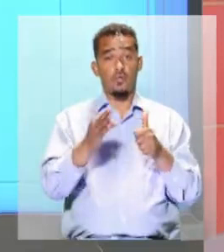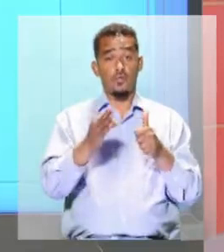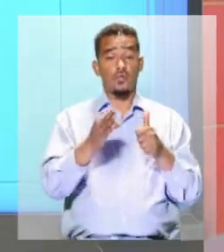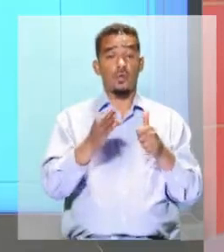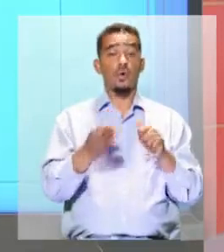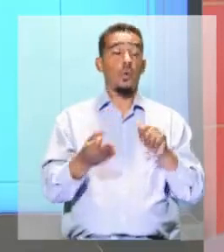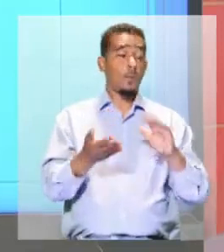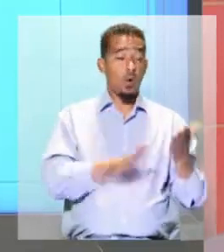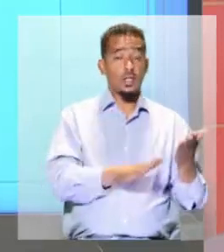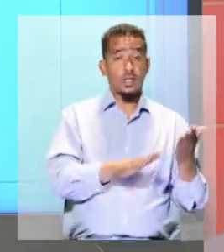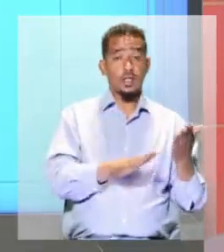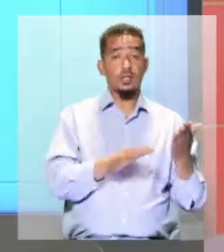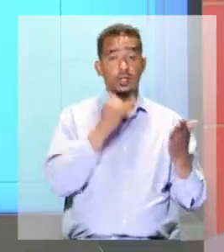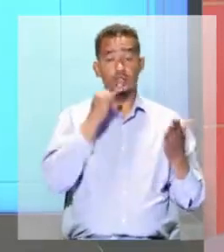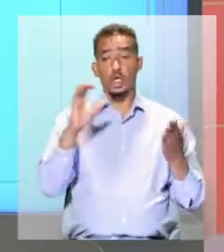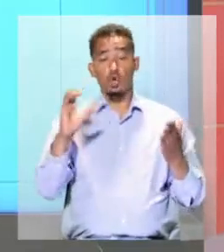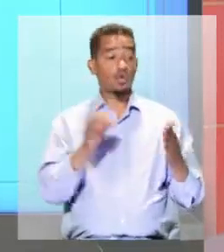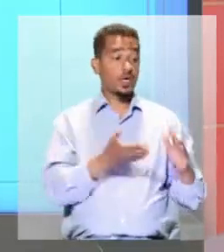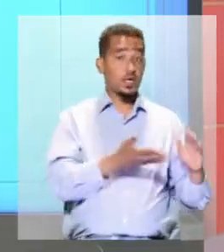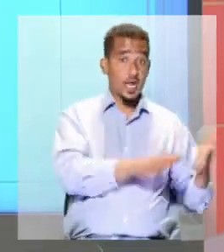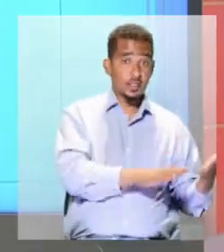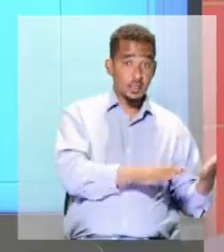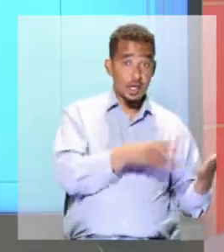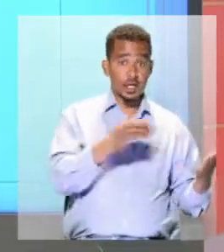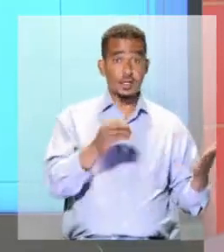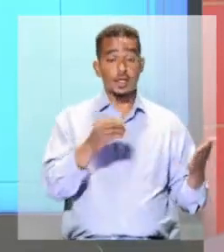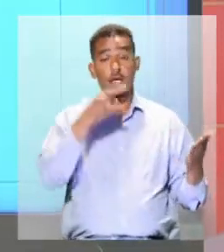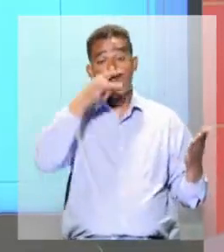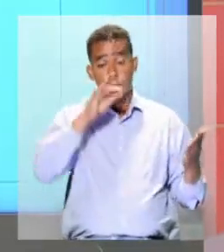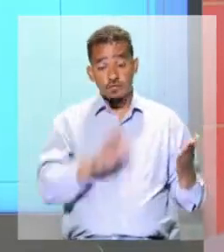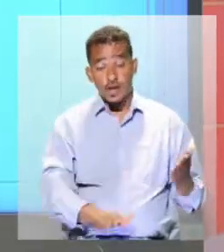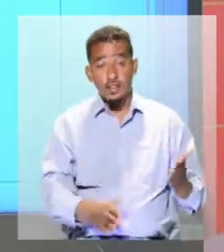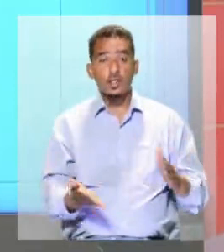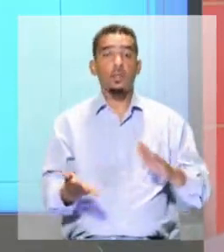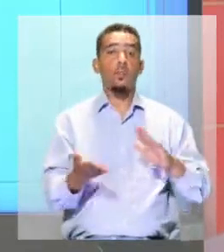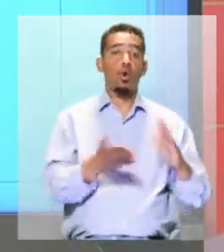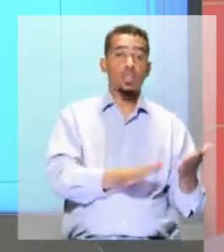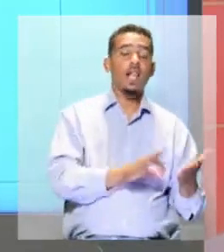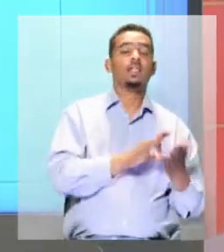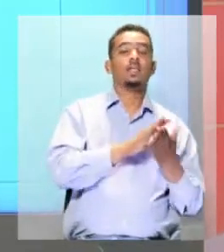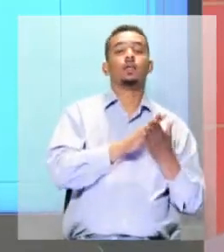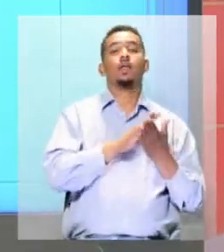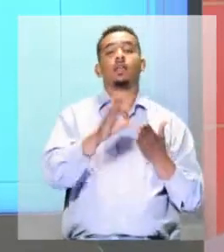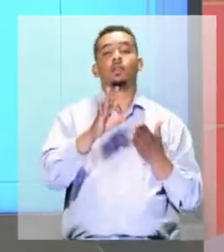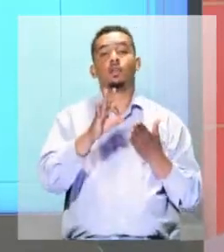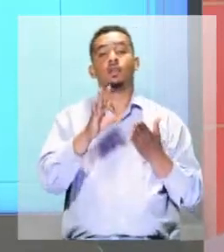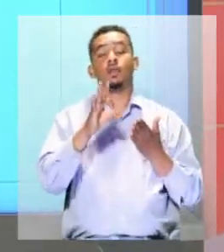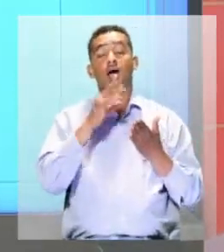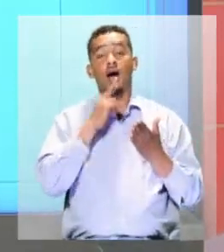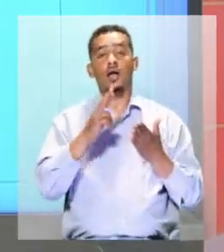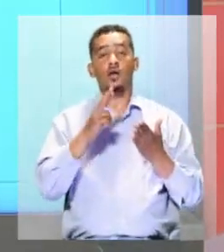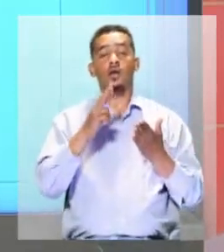mortality rate are crude days rate and infant mortality rate are measure